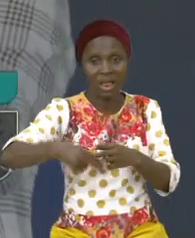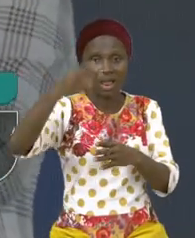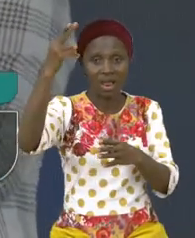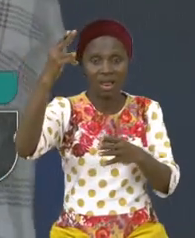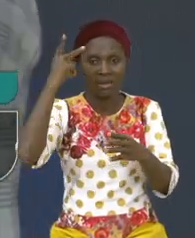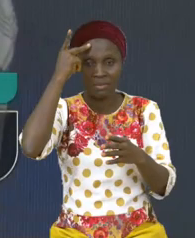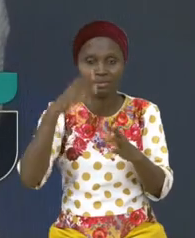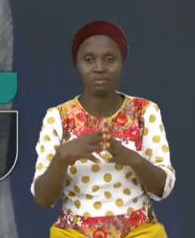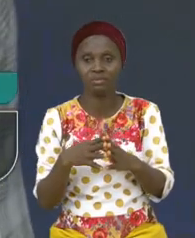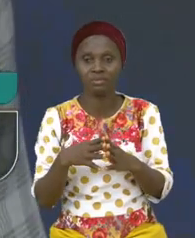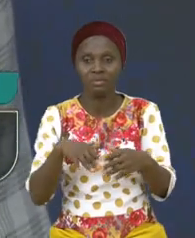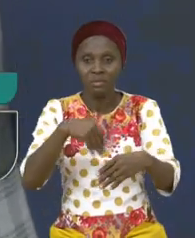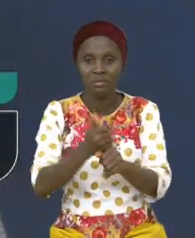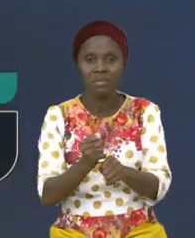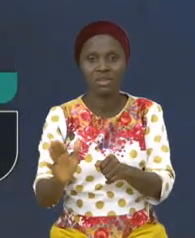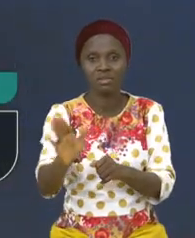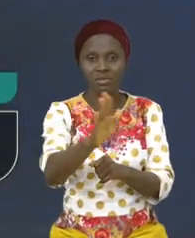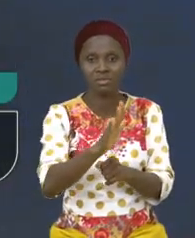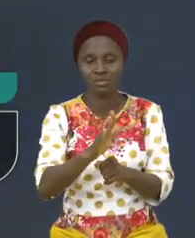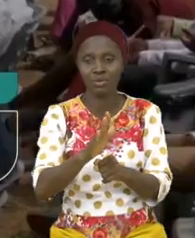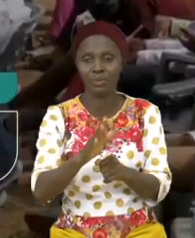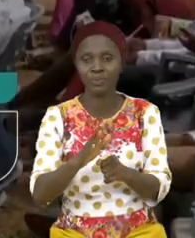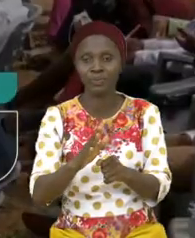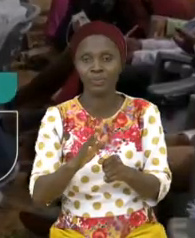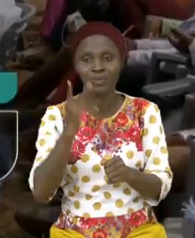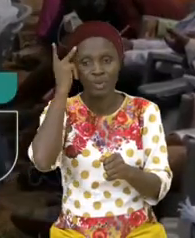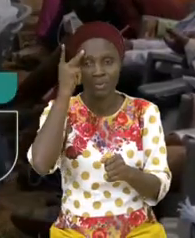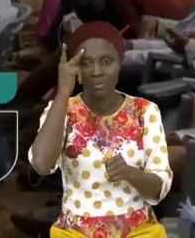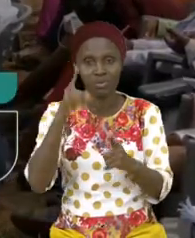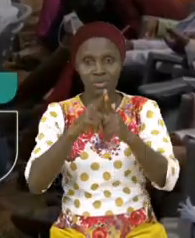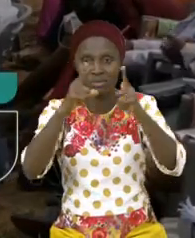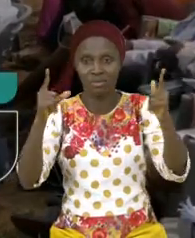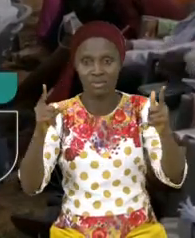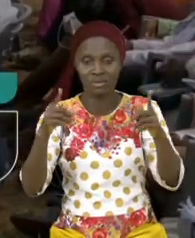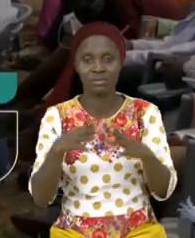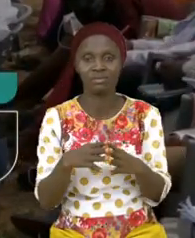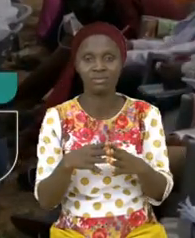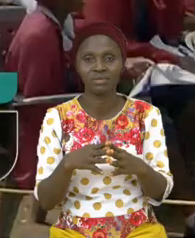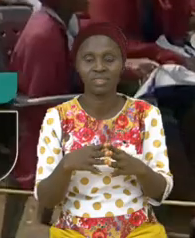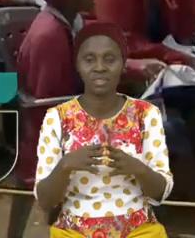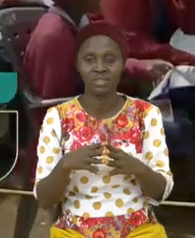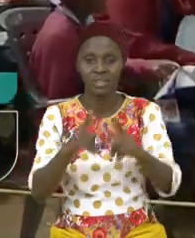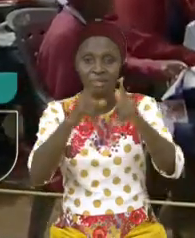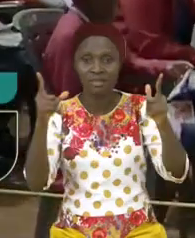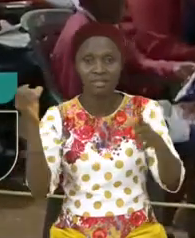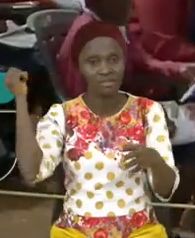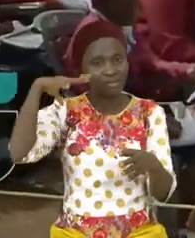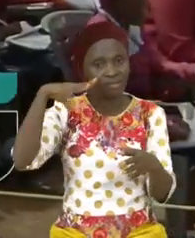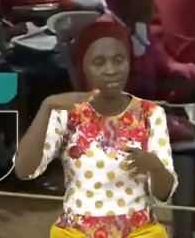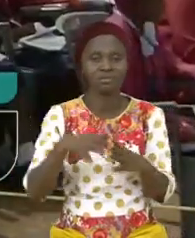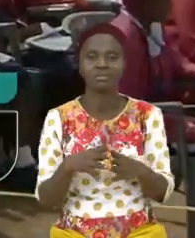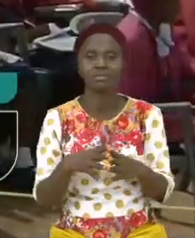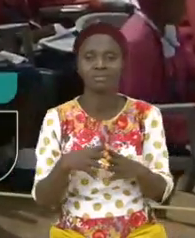Lord will give you great grace. Great grace. I will